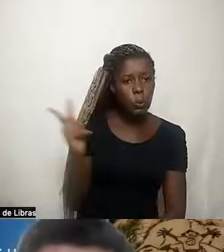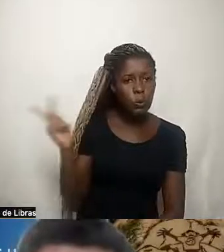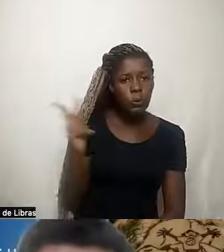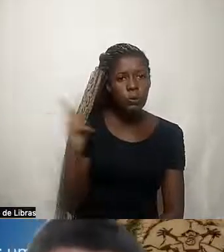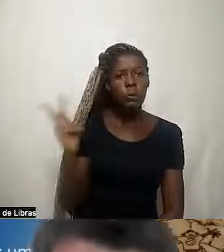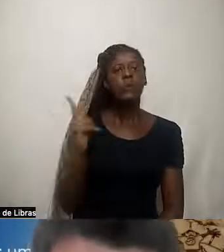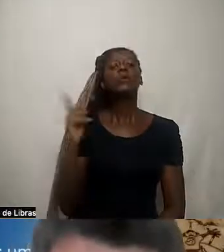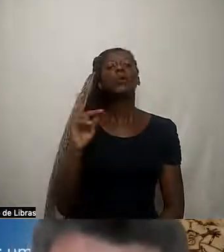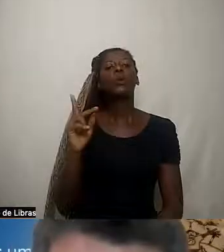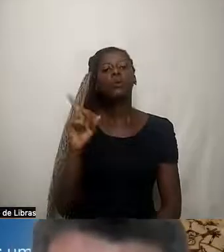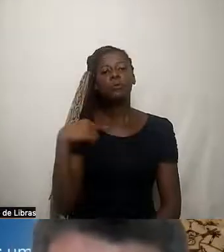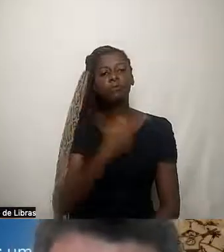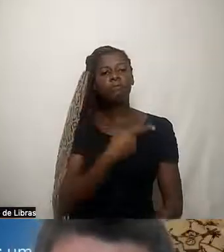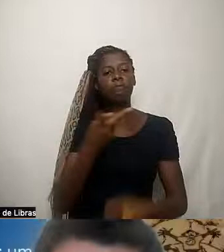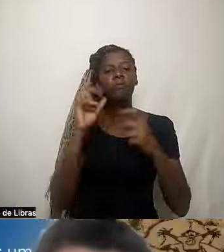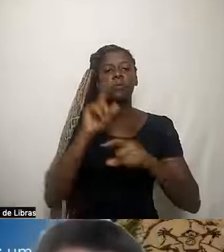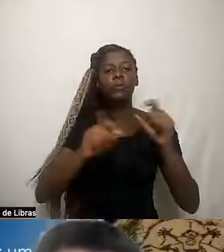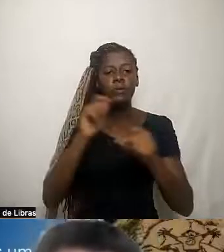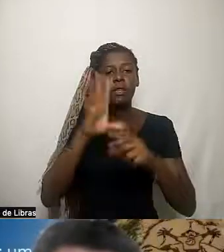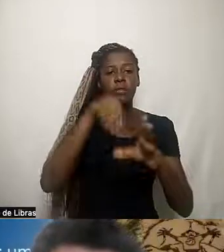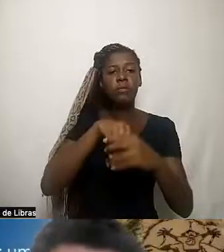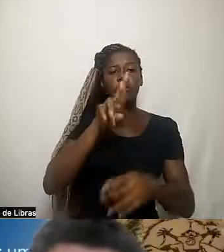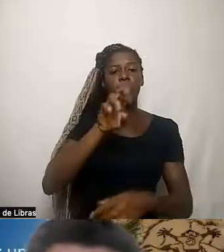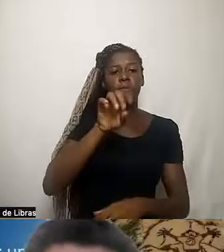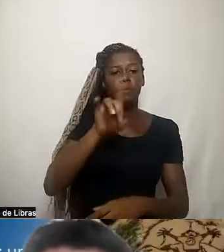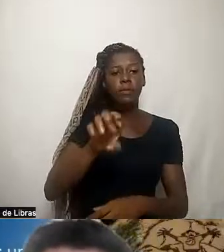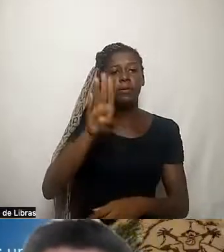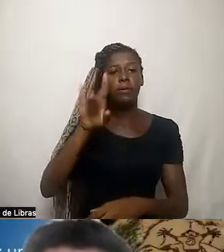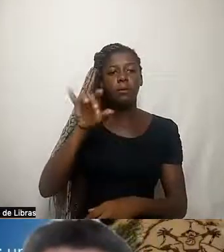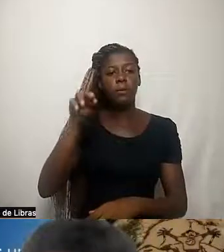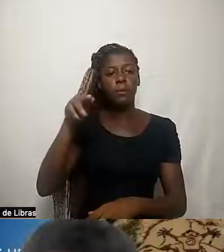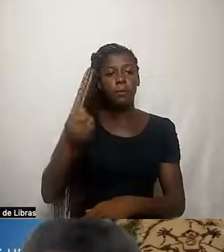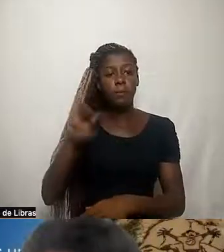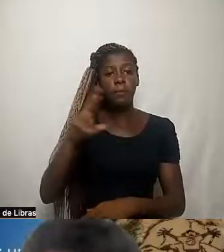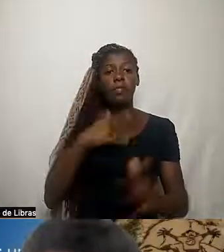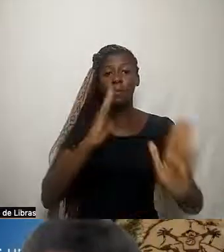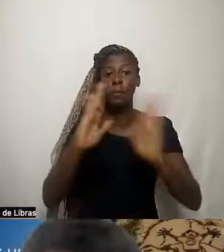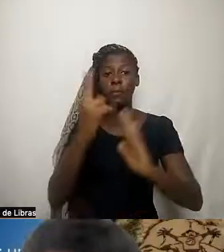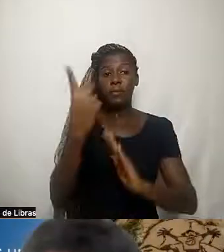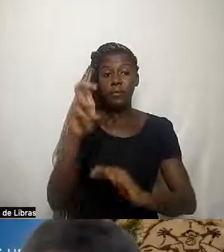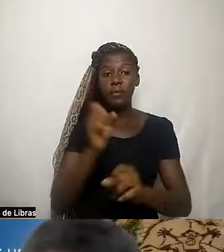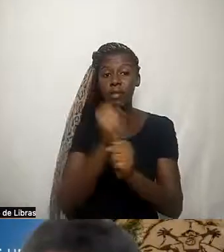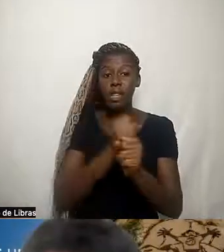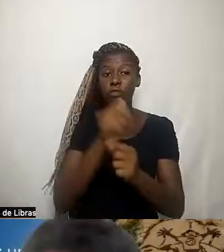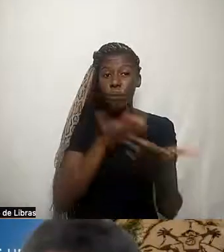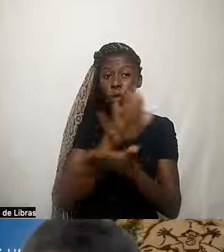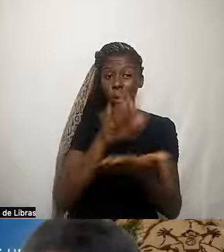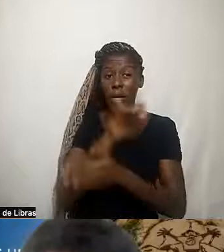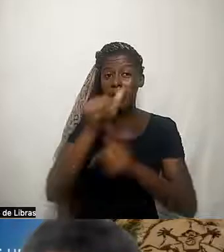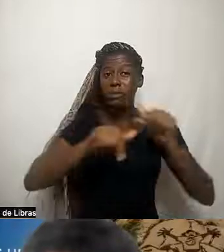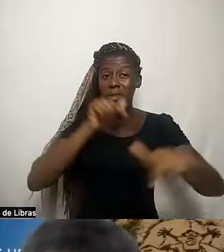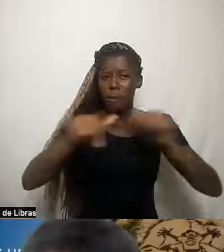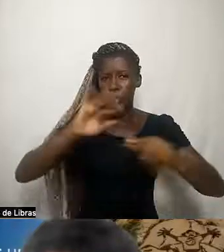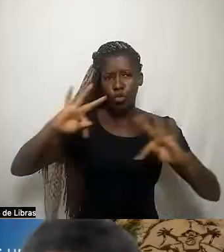on the last cycles of the Biomar cycles, which go back 15 years, papers